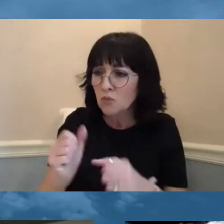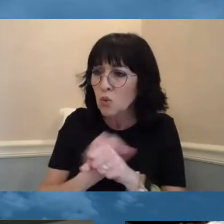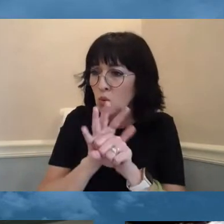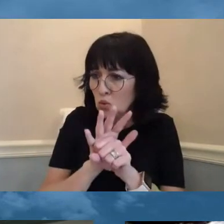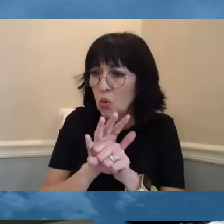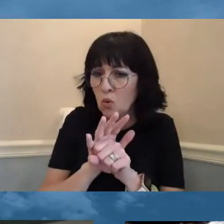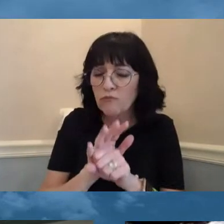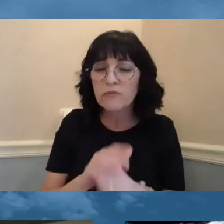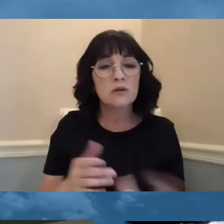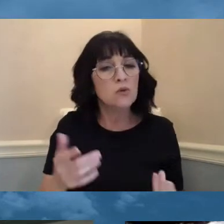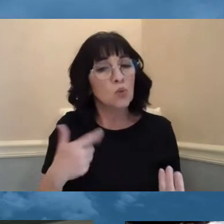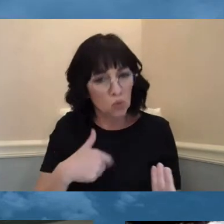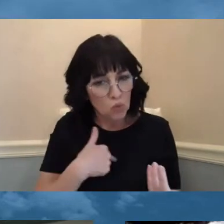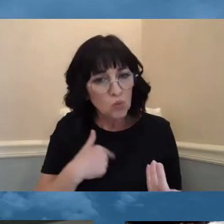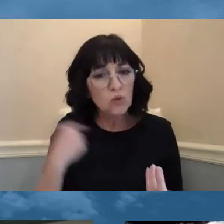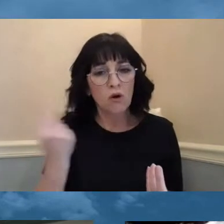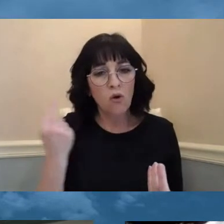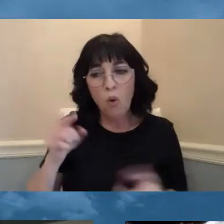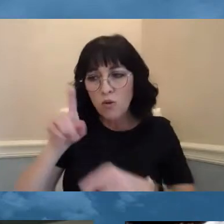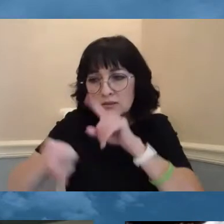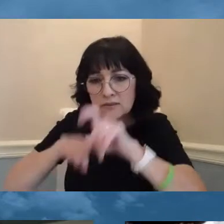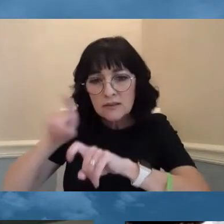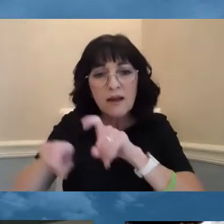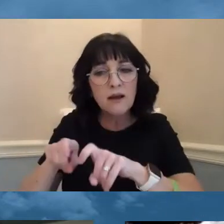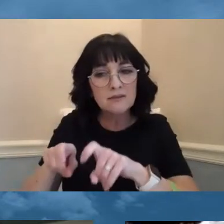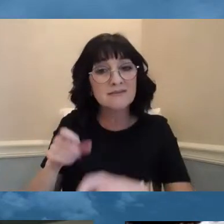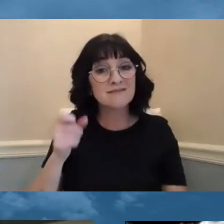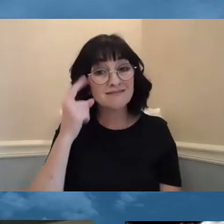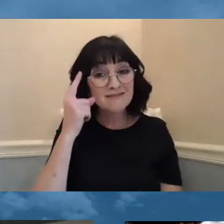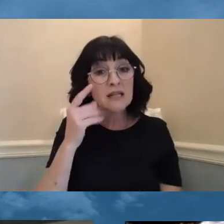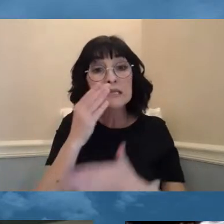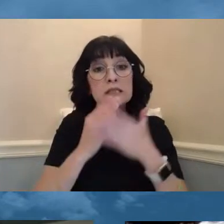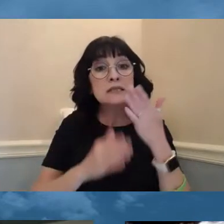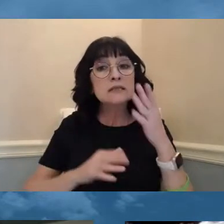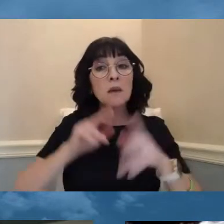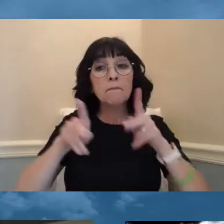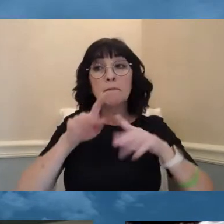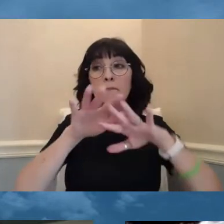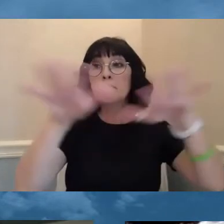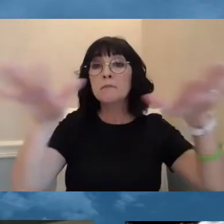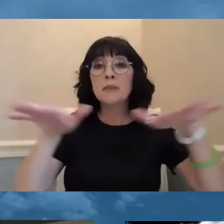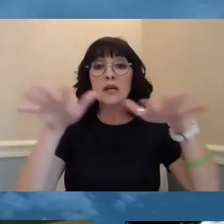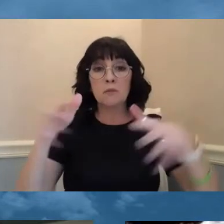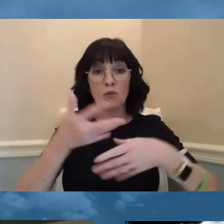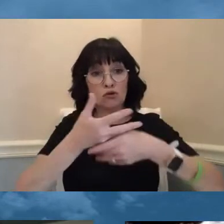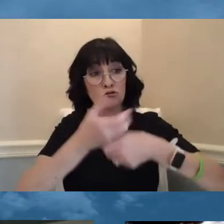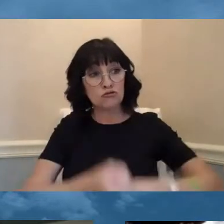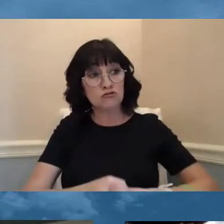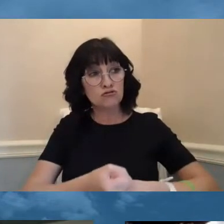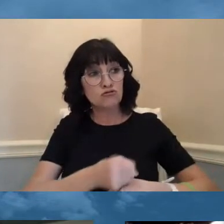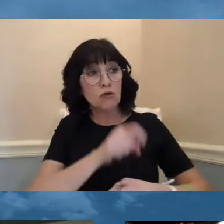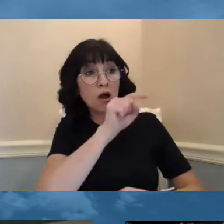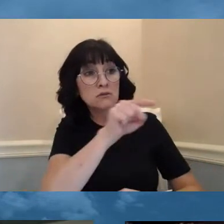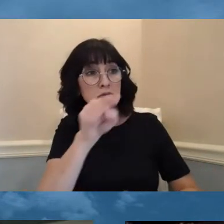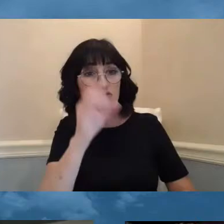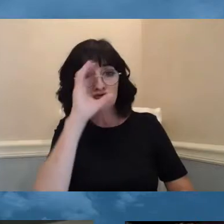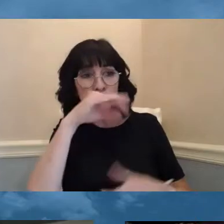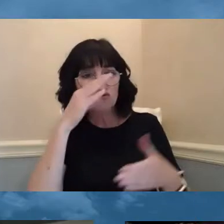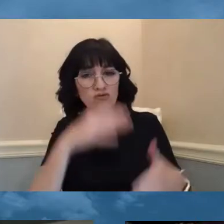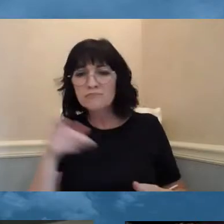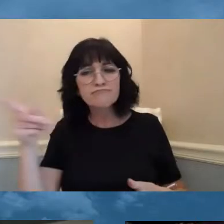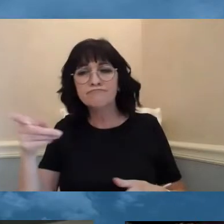community leaders. They trust their church leaders. They trust their community leaders. You know, it's where we talk with Bernice